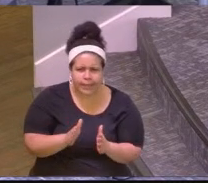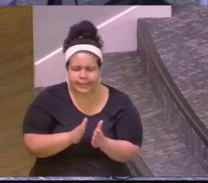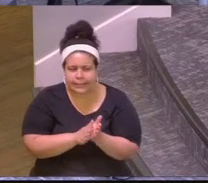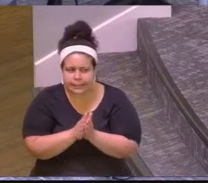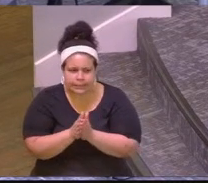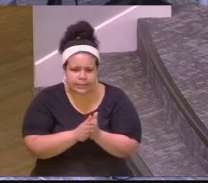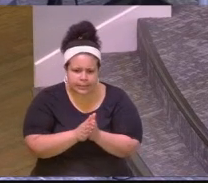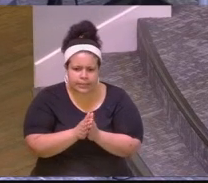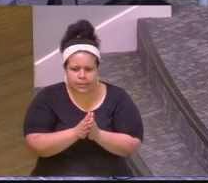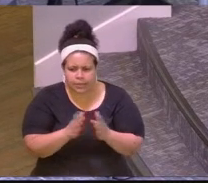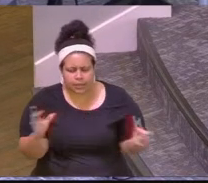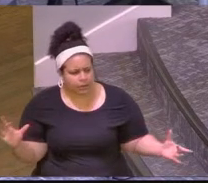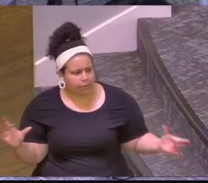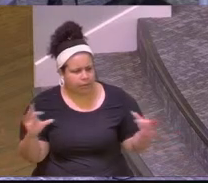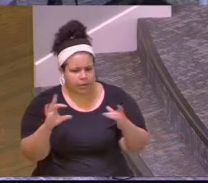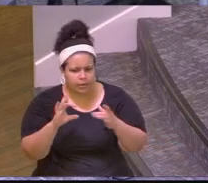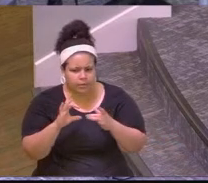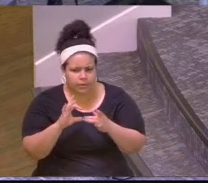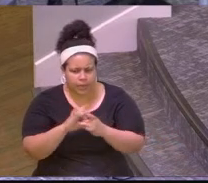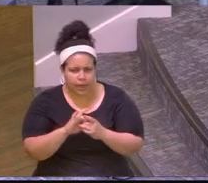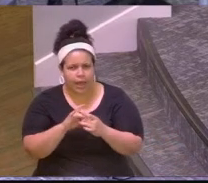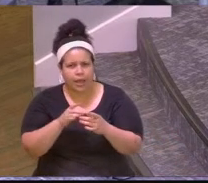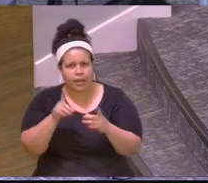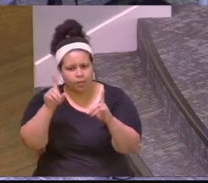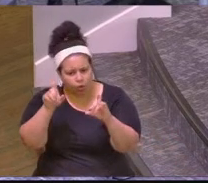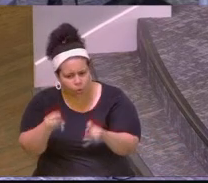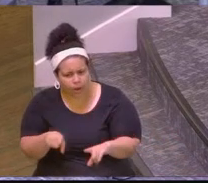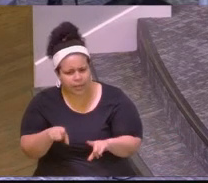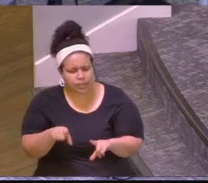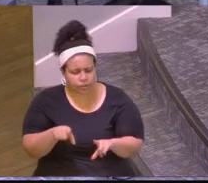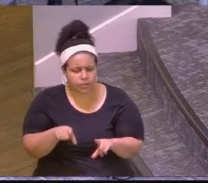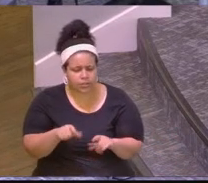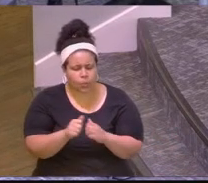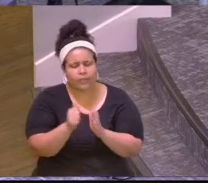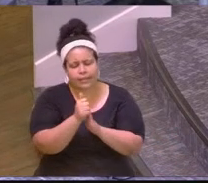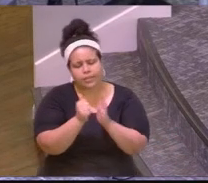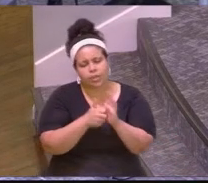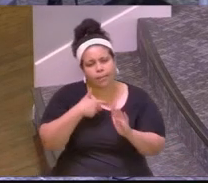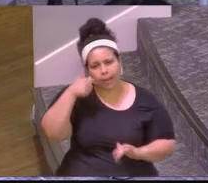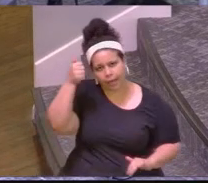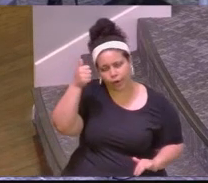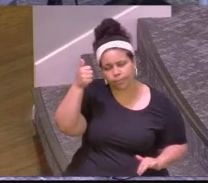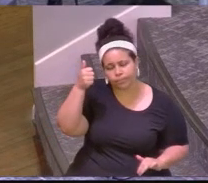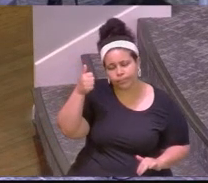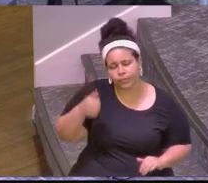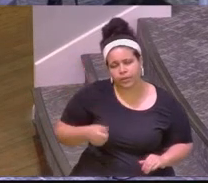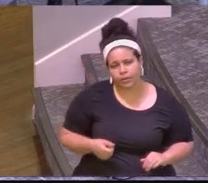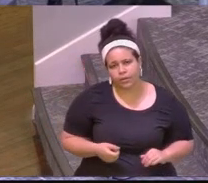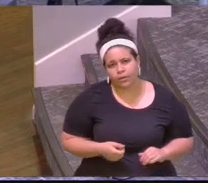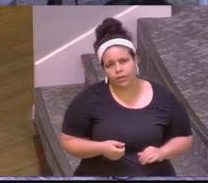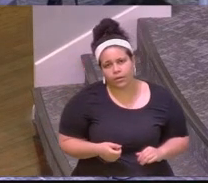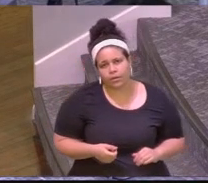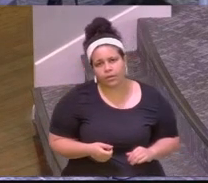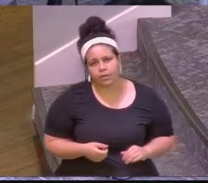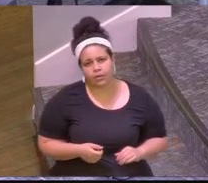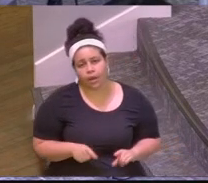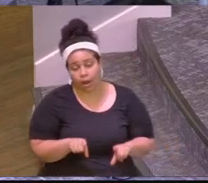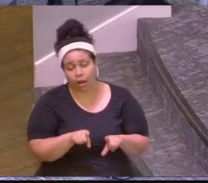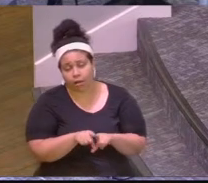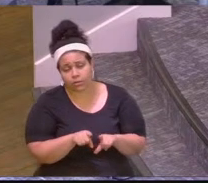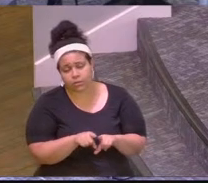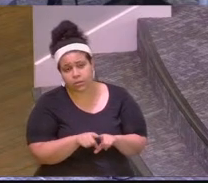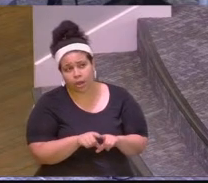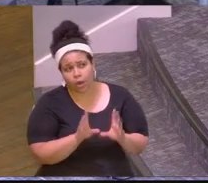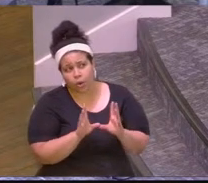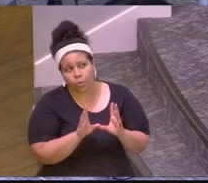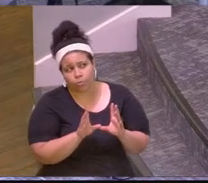align it, the questions or the topics better with the agenda, and then also maybe in the month before